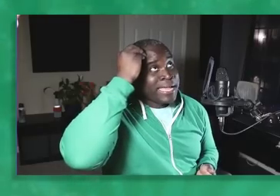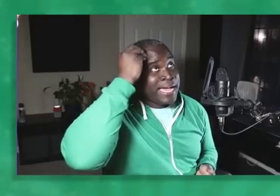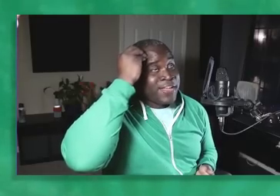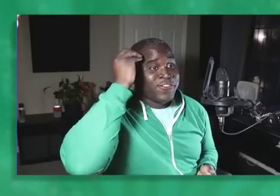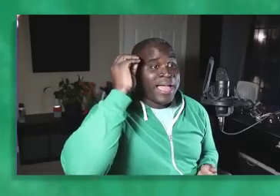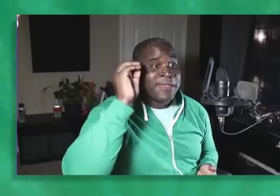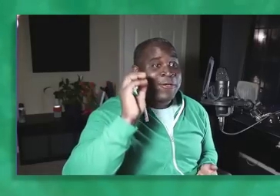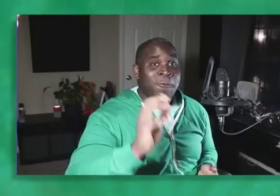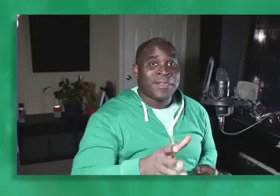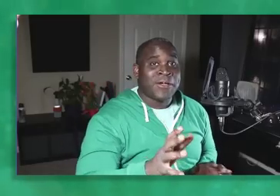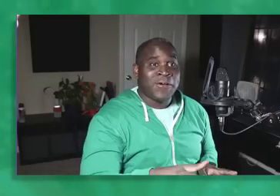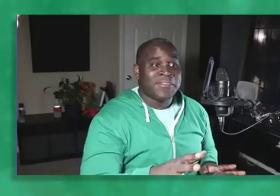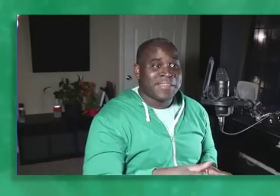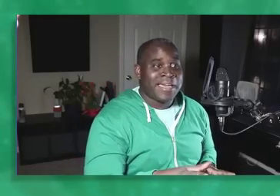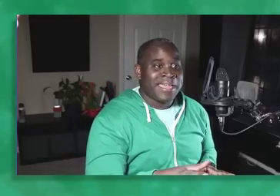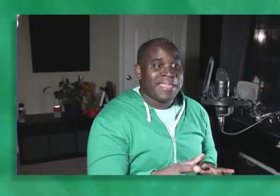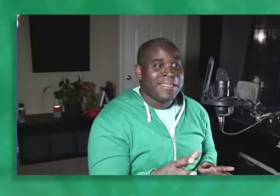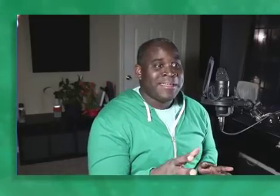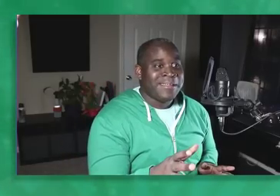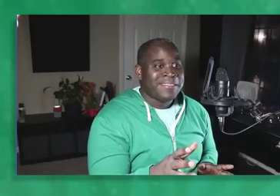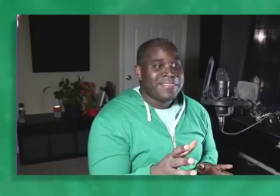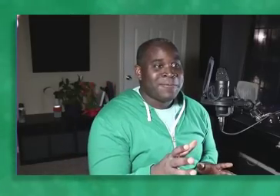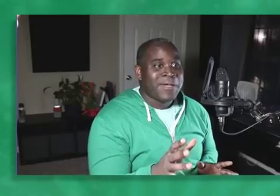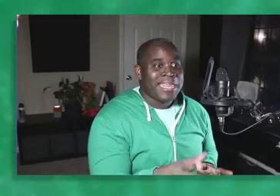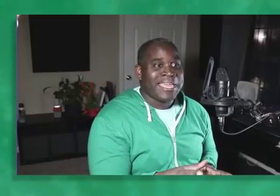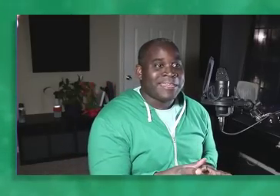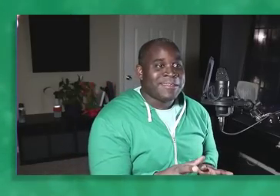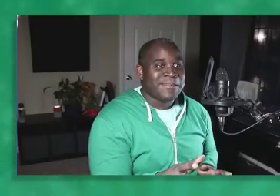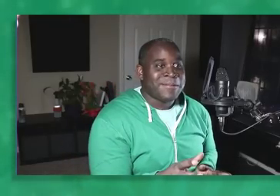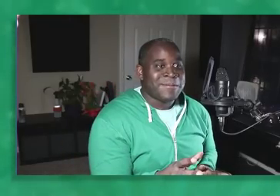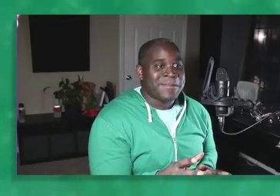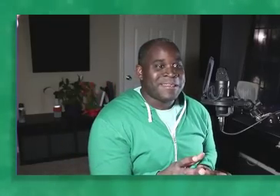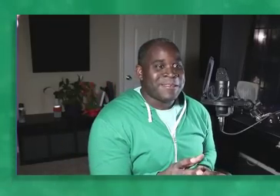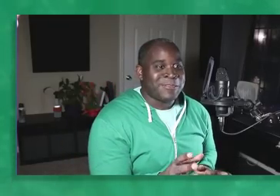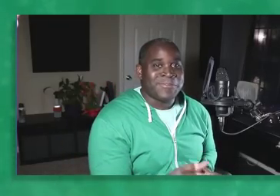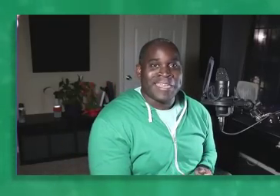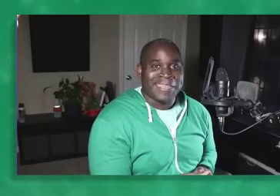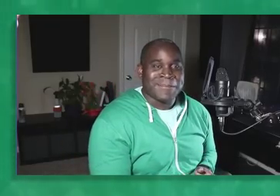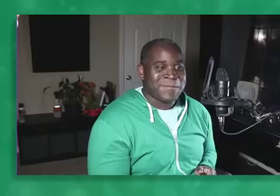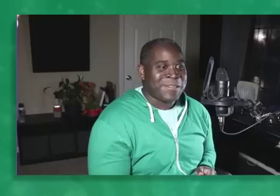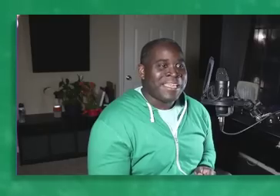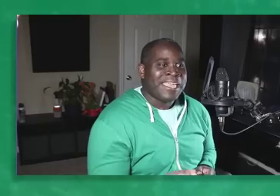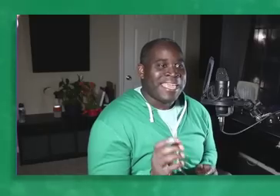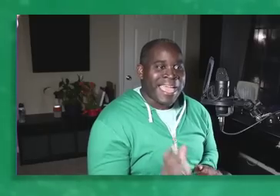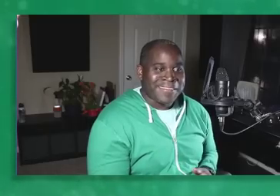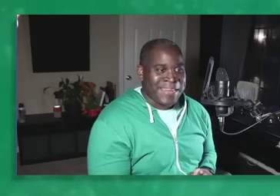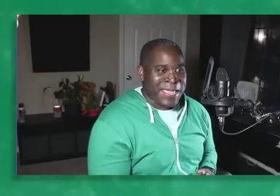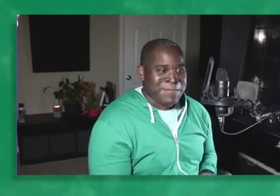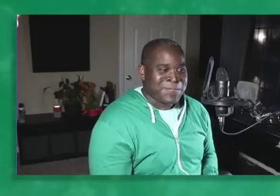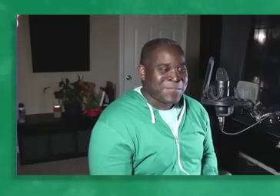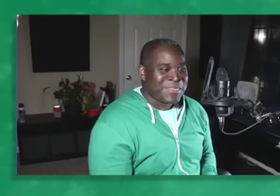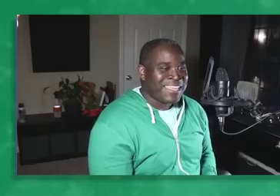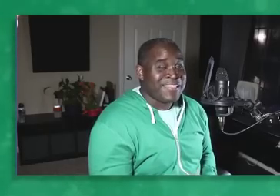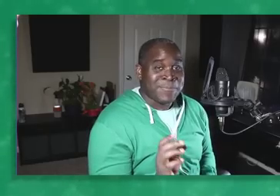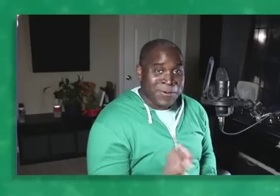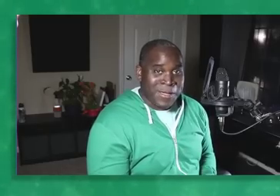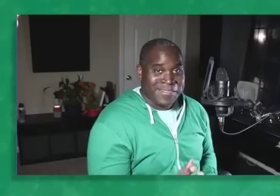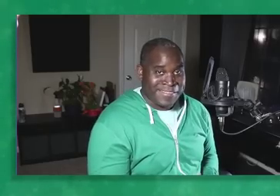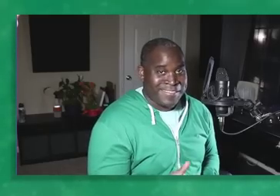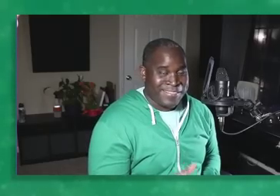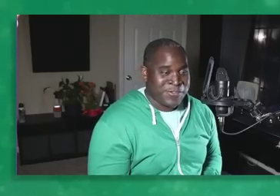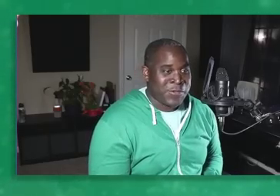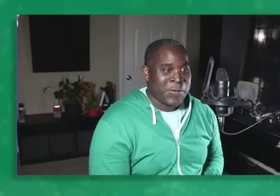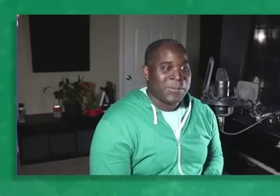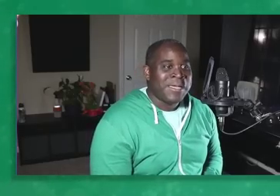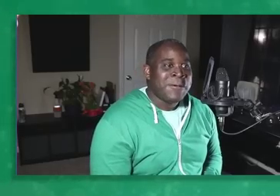oh my gosh, I don't want to call this guy the redhead lieutenant. He has a name. It's been a while